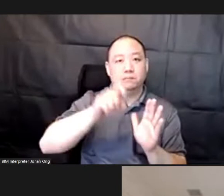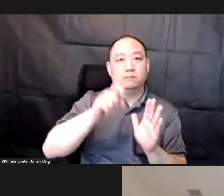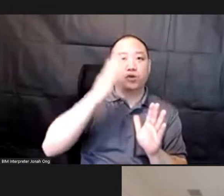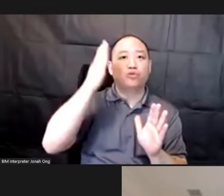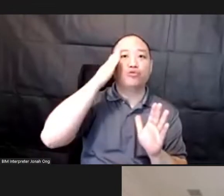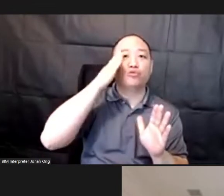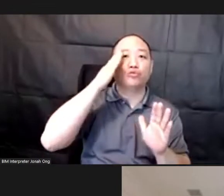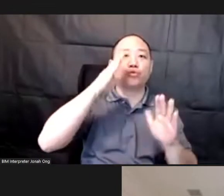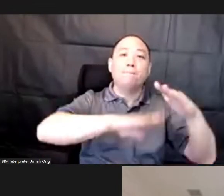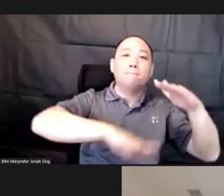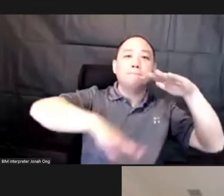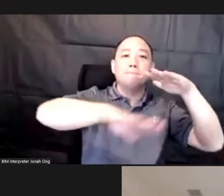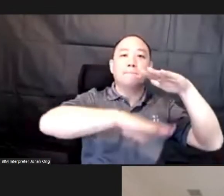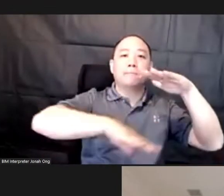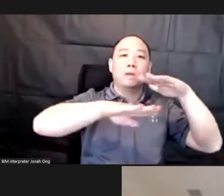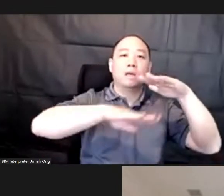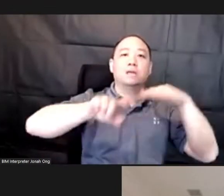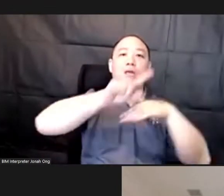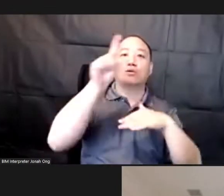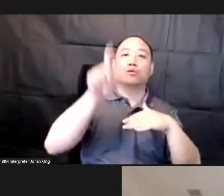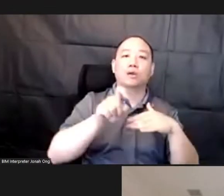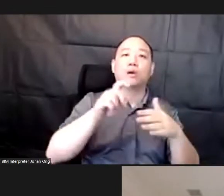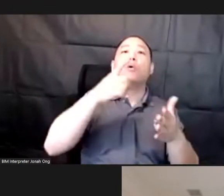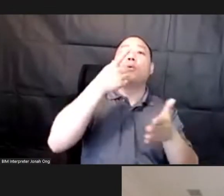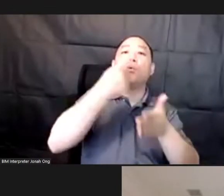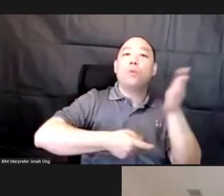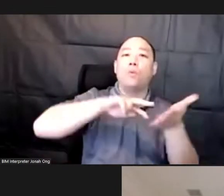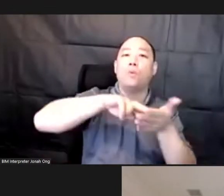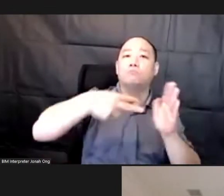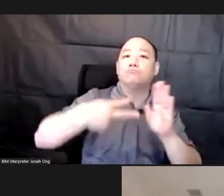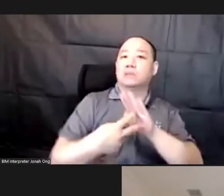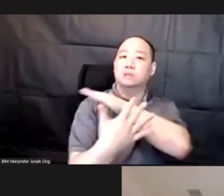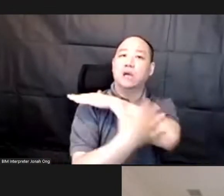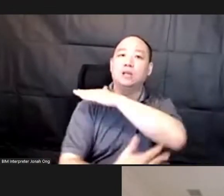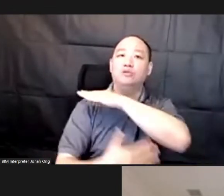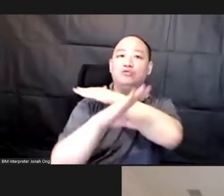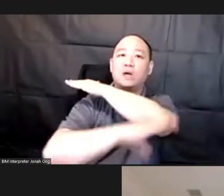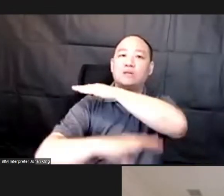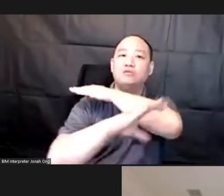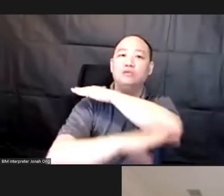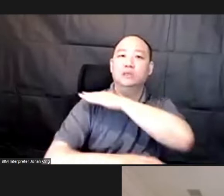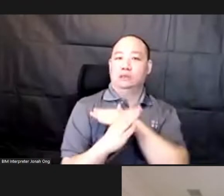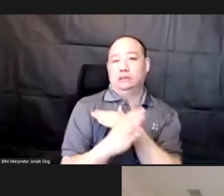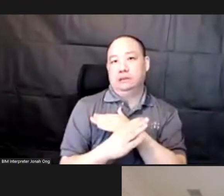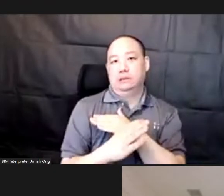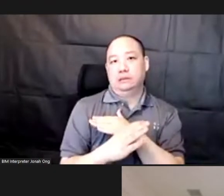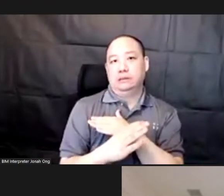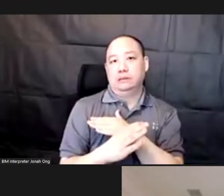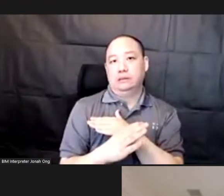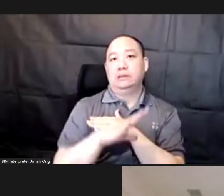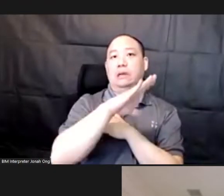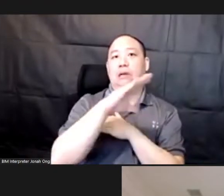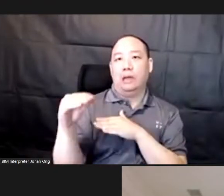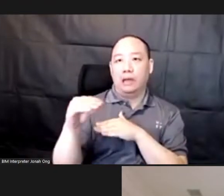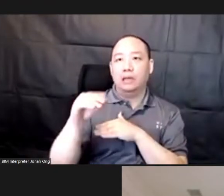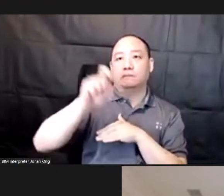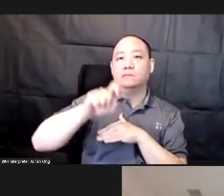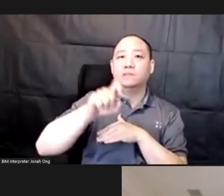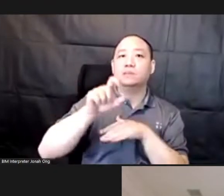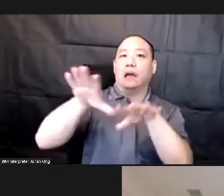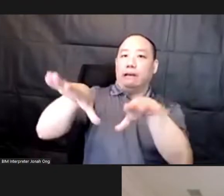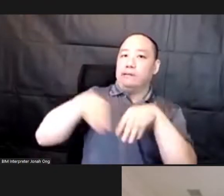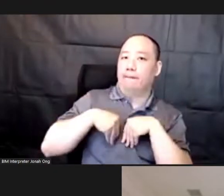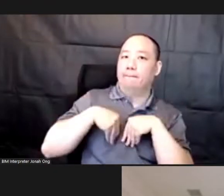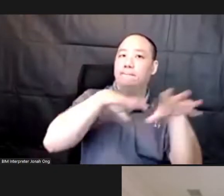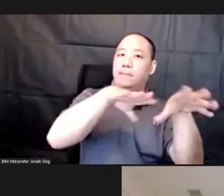classroom requires a courage from the administrative standpoint to embrace these conversations rather than push it to the